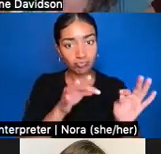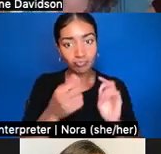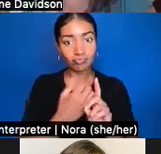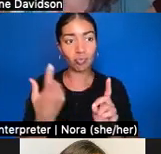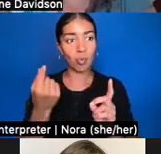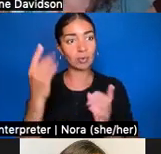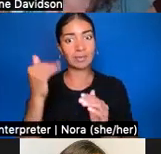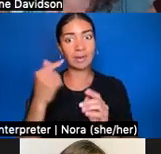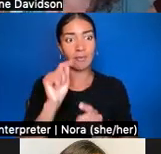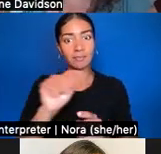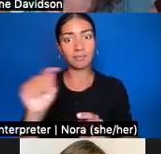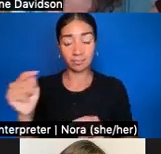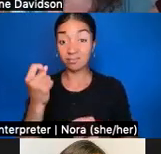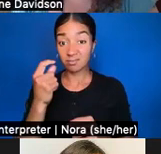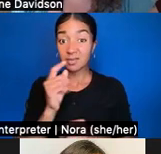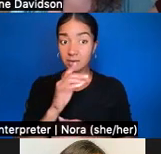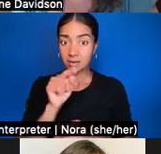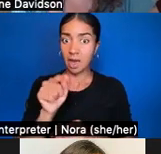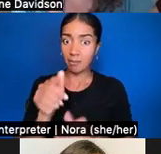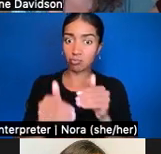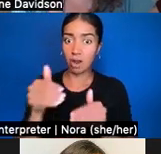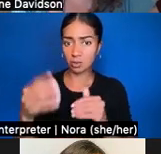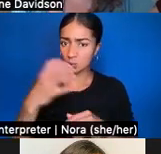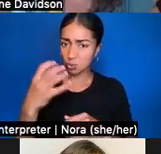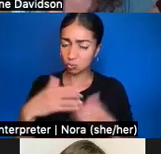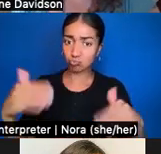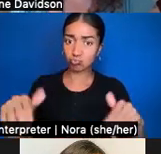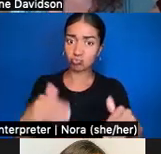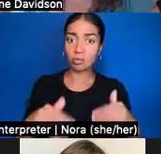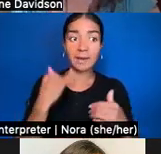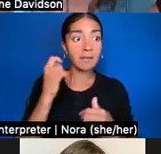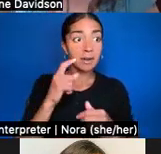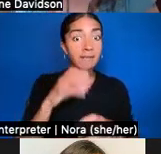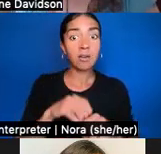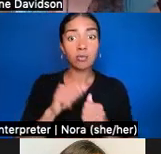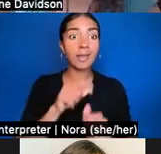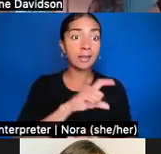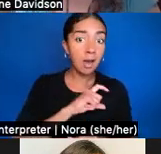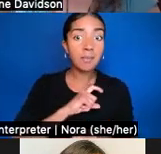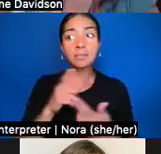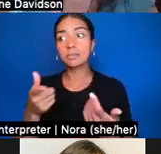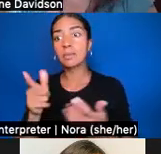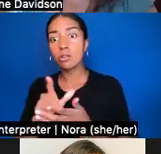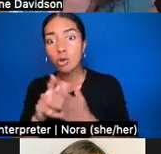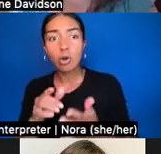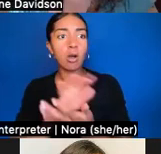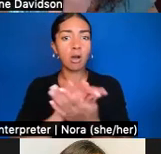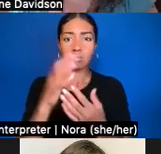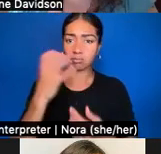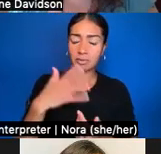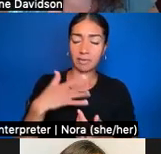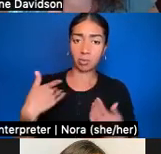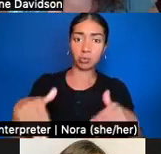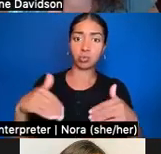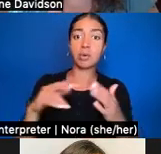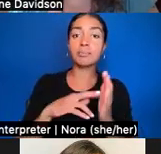big process sometimes to go into all of those systems. And so, you know, we want to have an informed decision